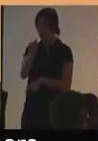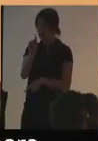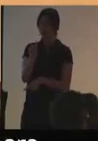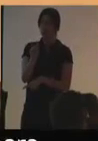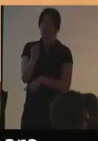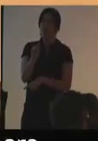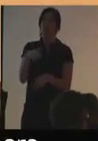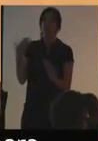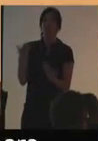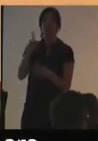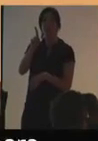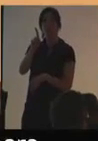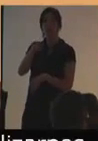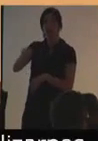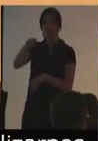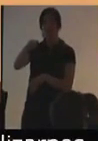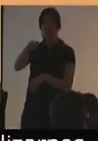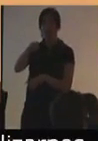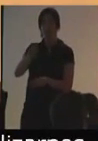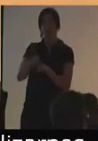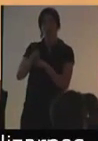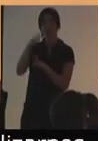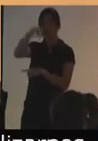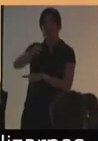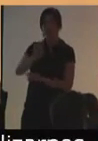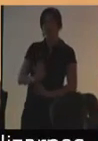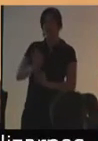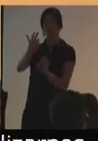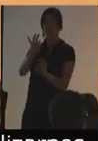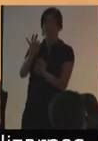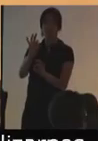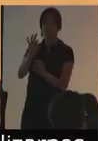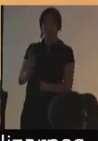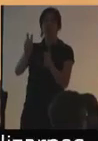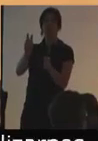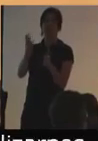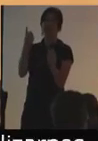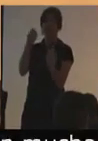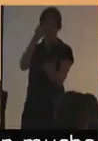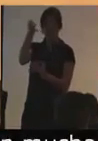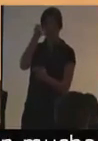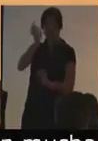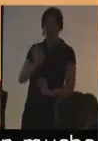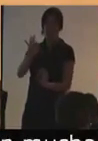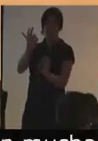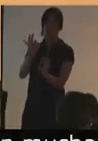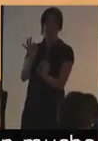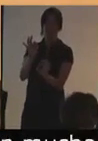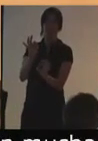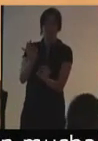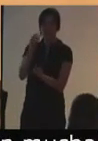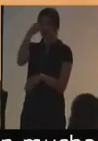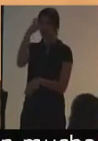cost. But we know how to specialize ourselves in areas where you will need lots of